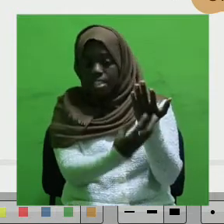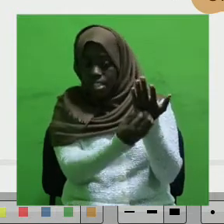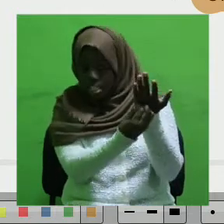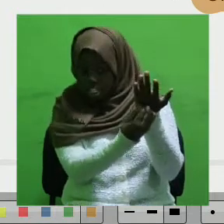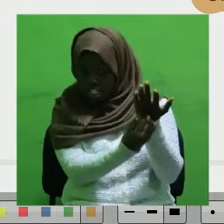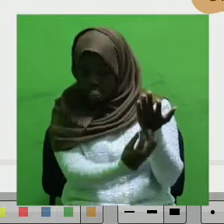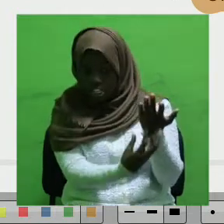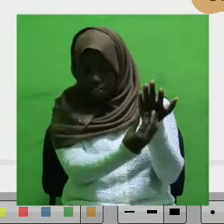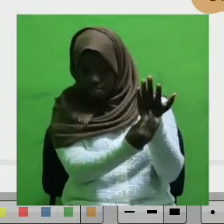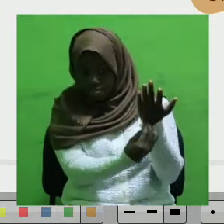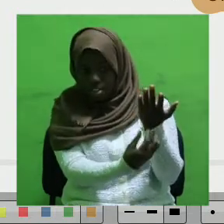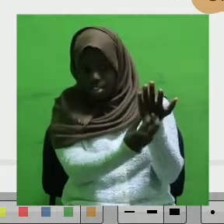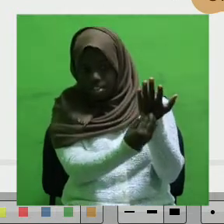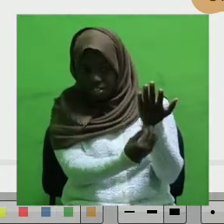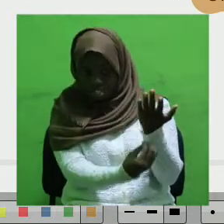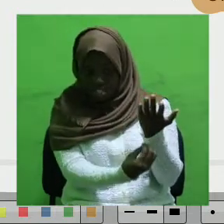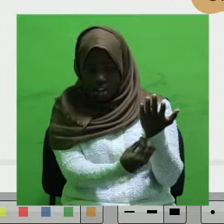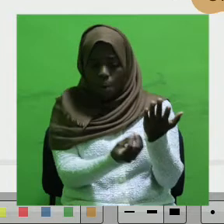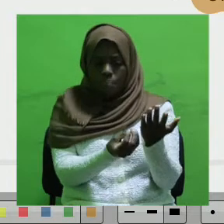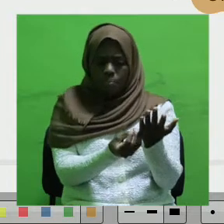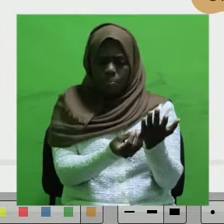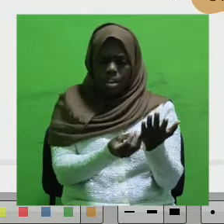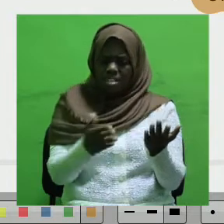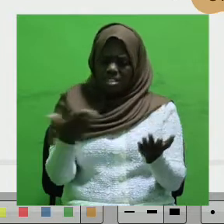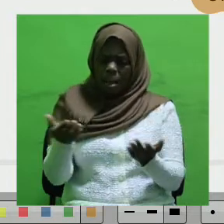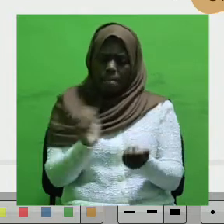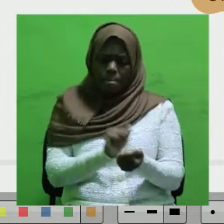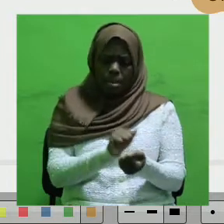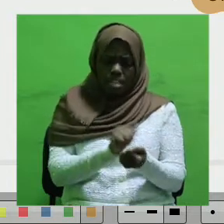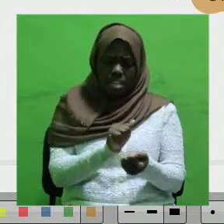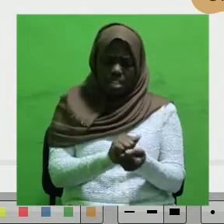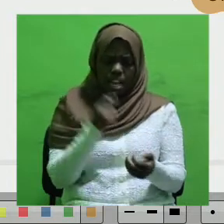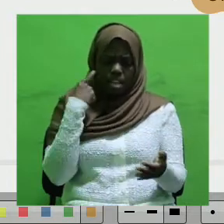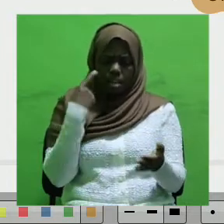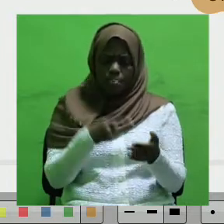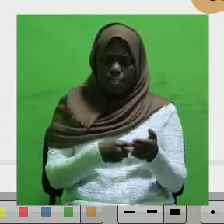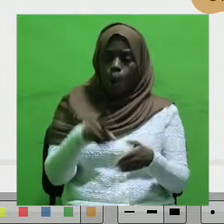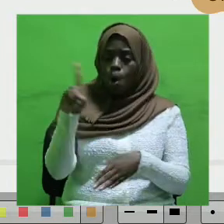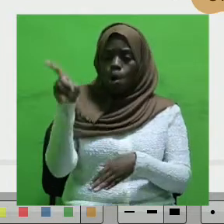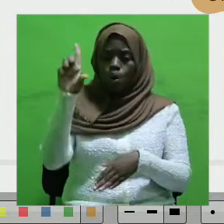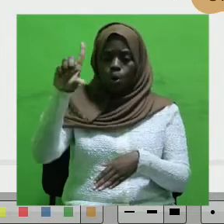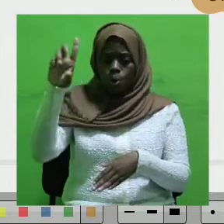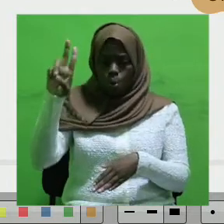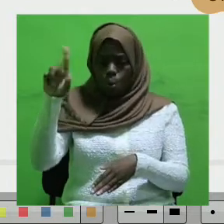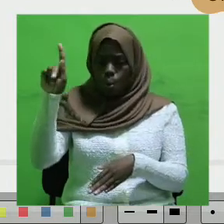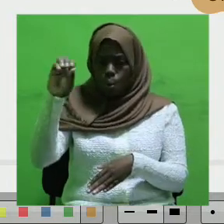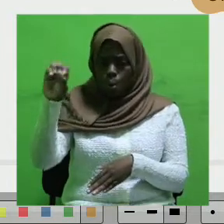is filtered. So some materials such as glucose, amino acids, the larger